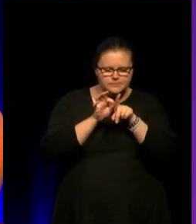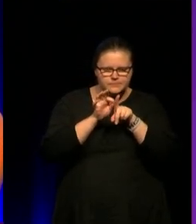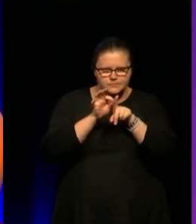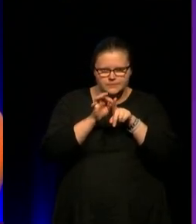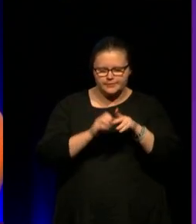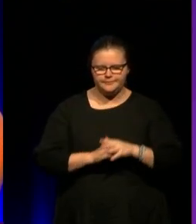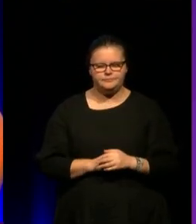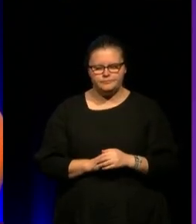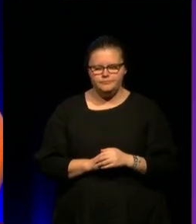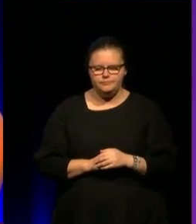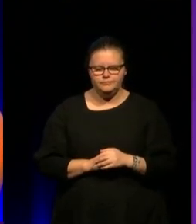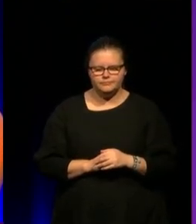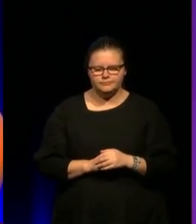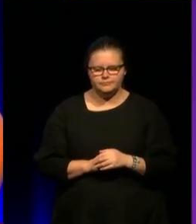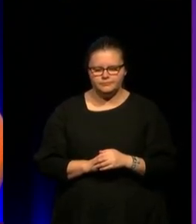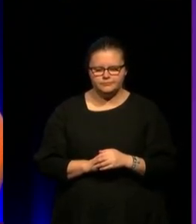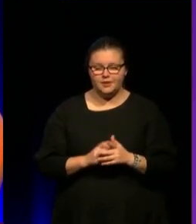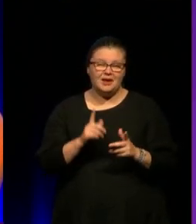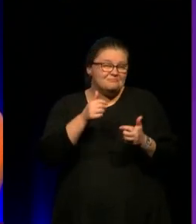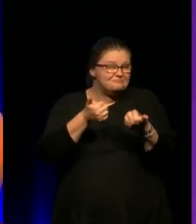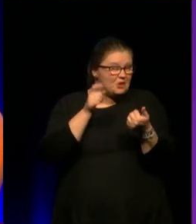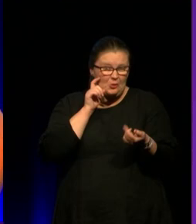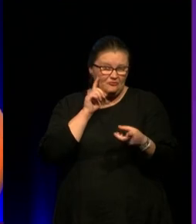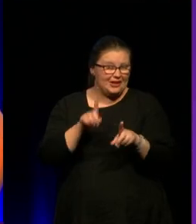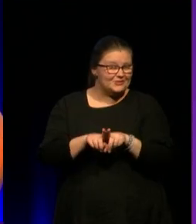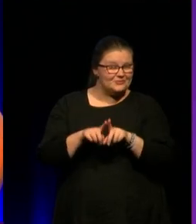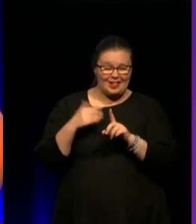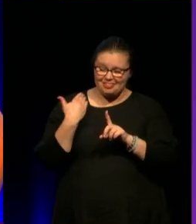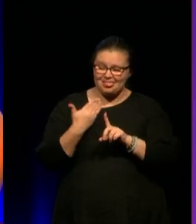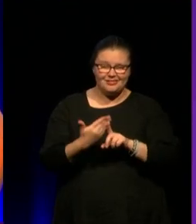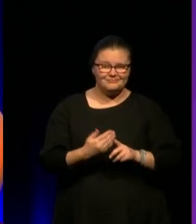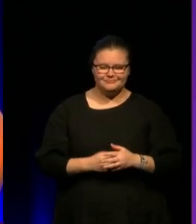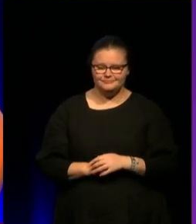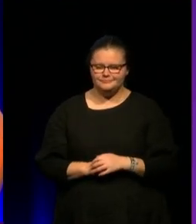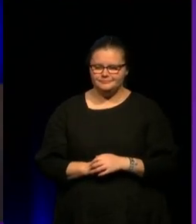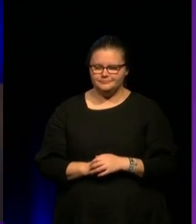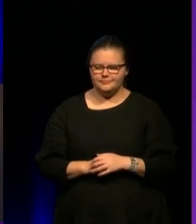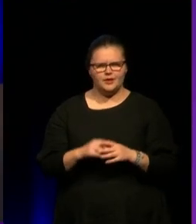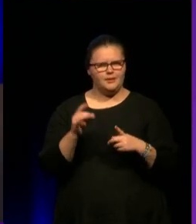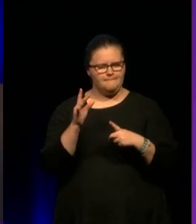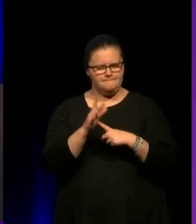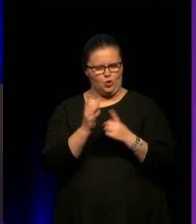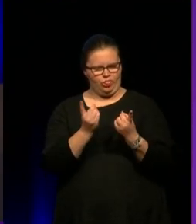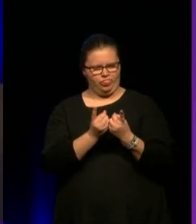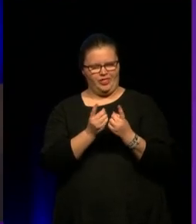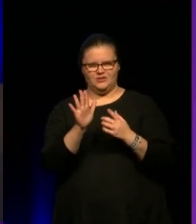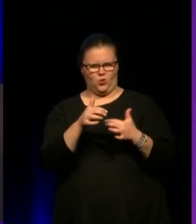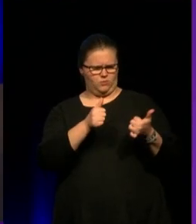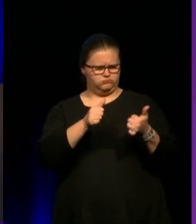But has actually been been good fun too along the way. Yeah. So what are the key attributes that all good entrepreneurs should